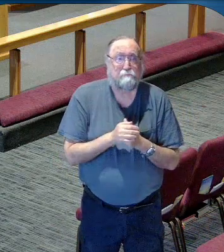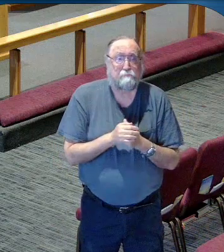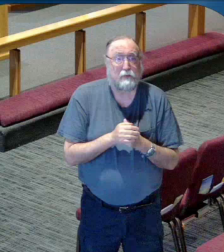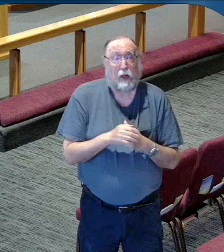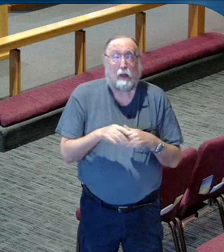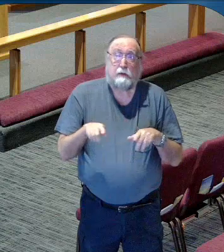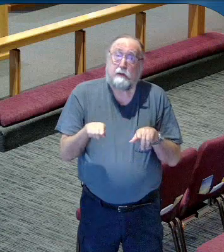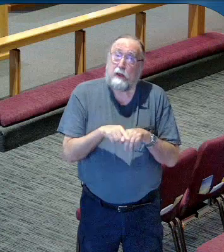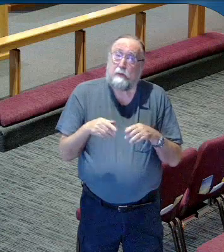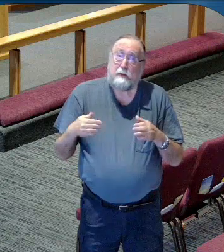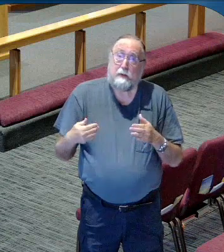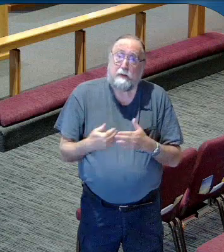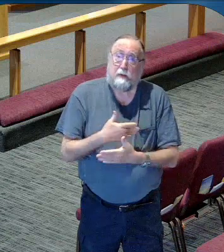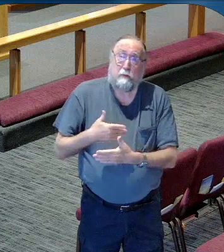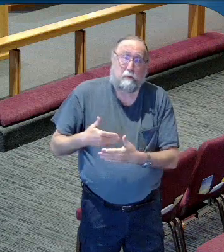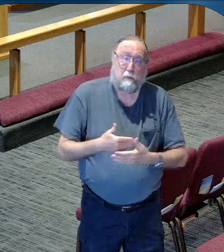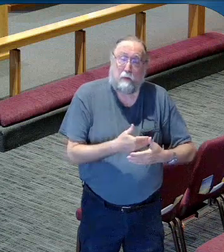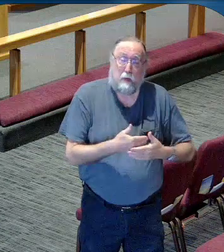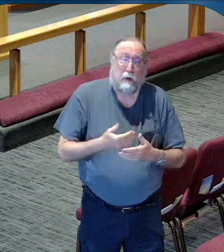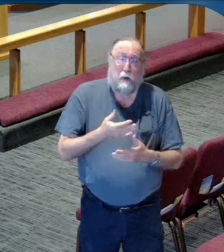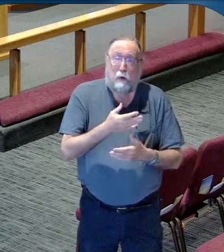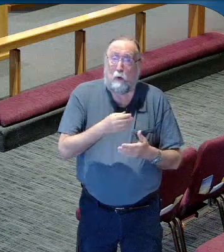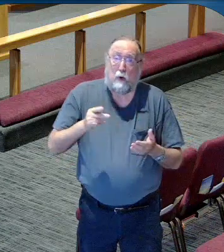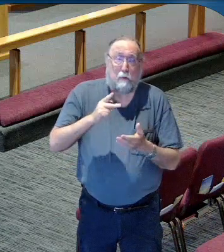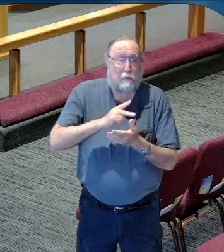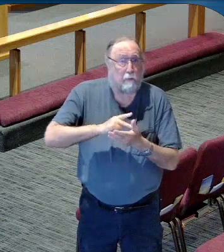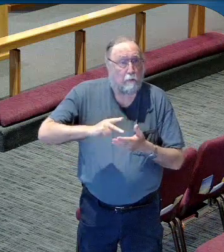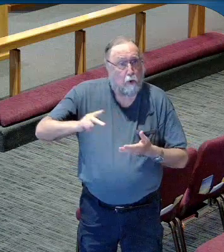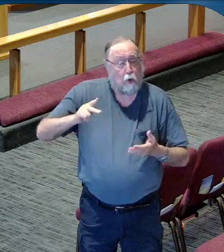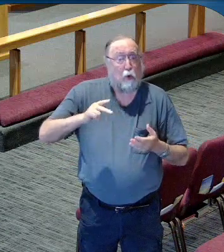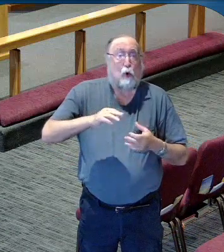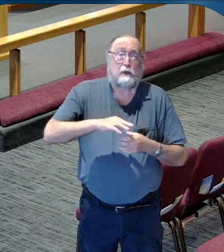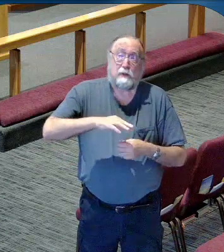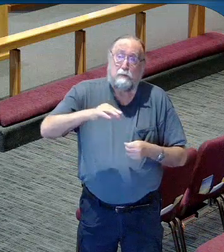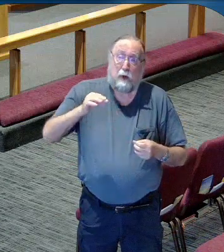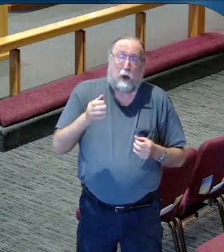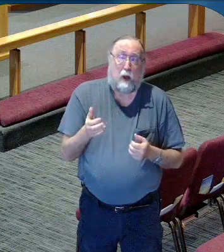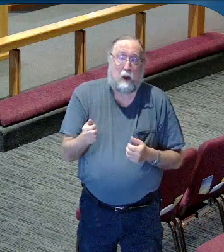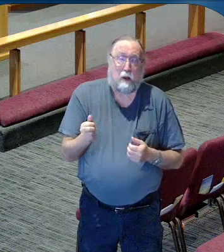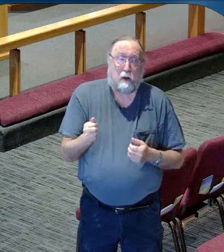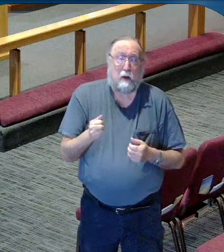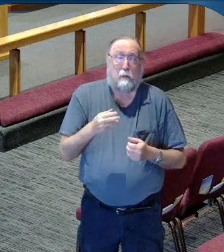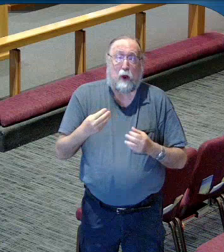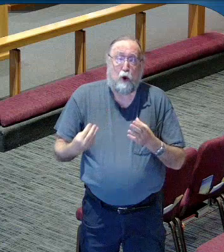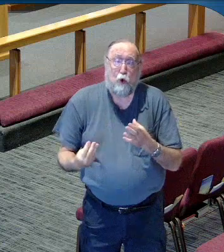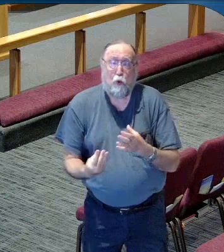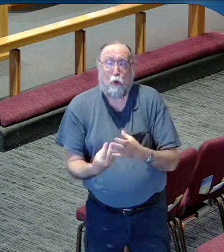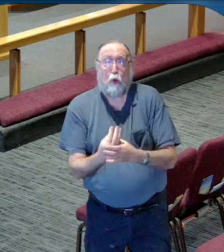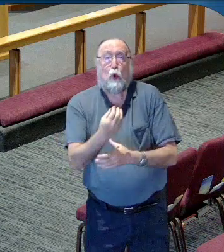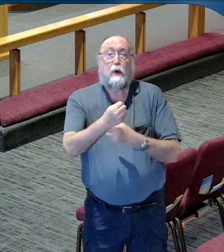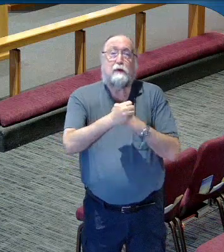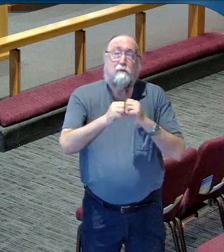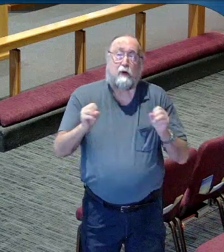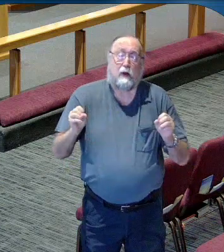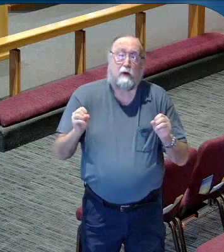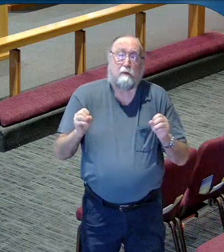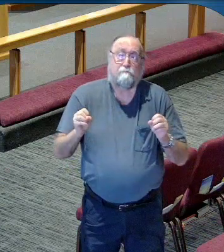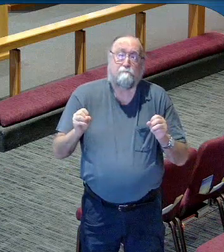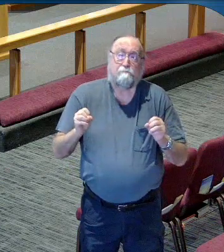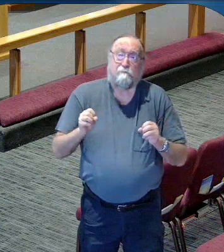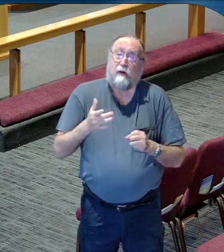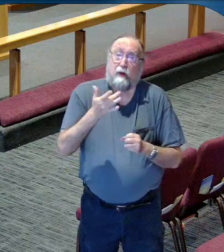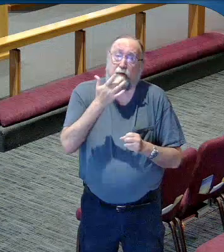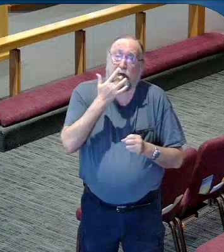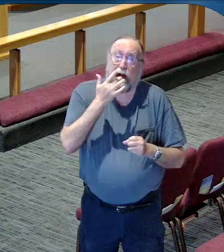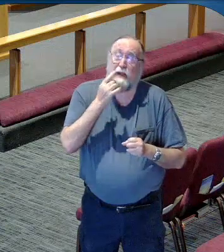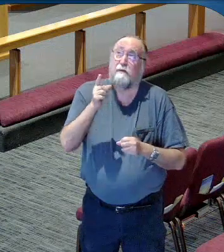Like newborn infants, long for the pure spiritual milk, that by it you may grow up to salvation, if indeed